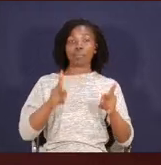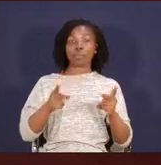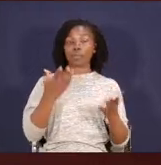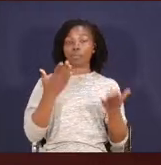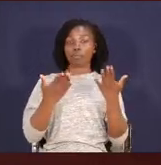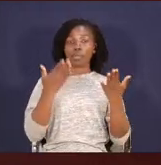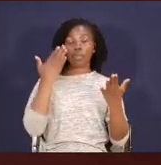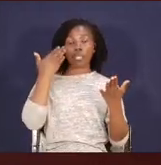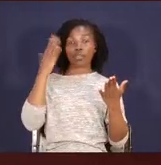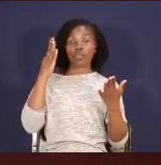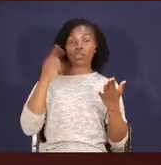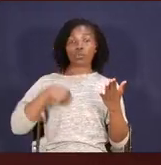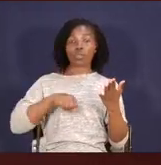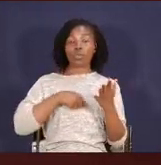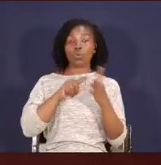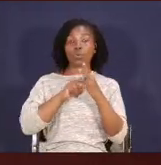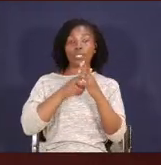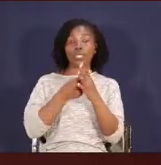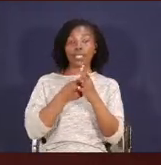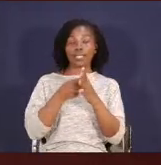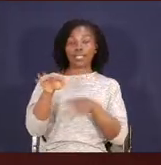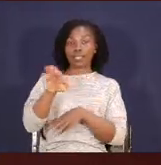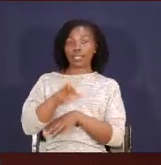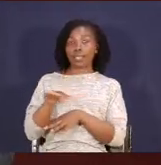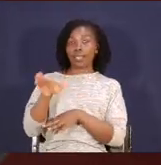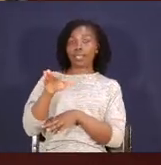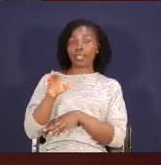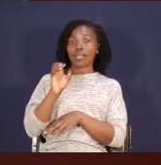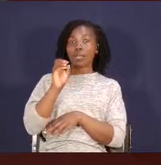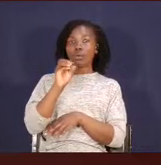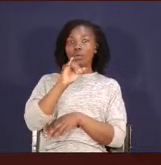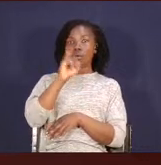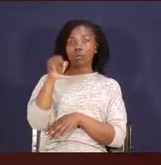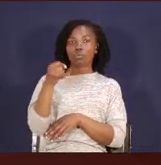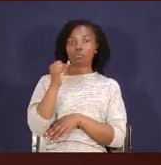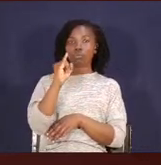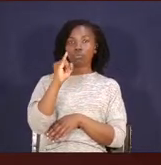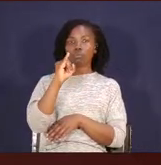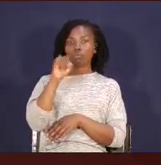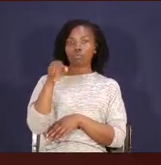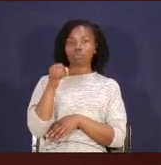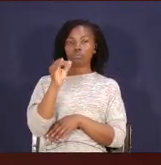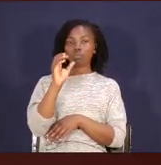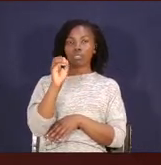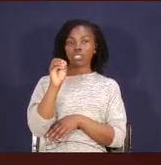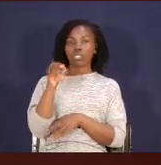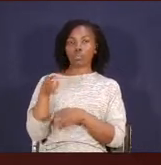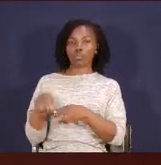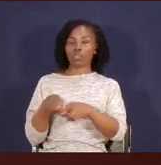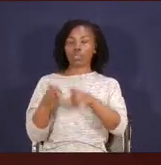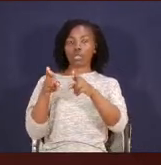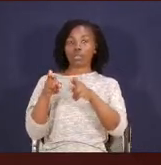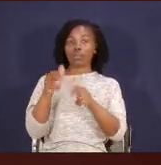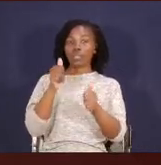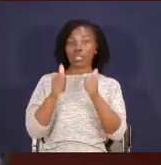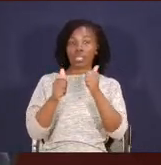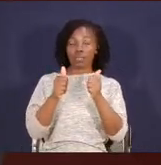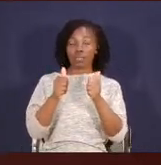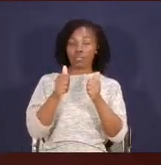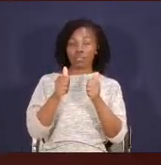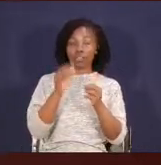of Chiromo Lane and Ojijo Road. And you need to visit there sometime if you've never seen where we